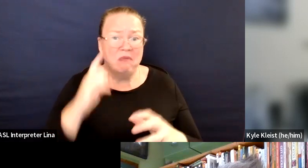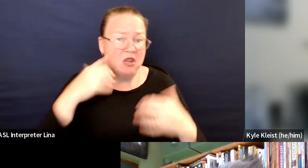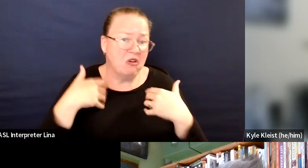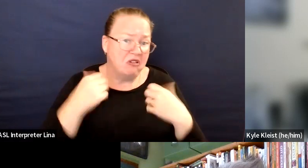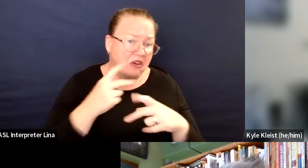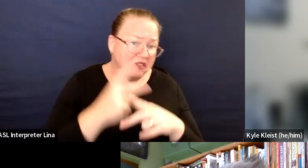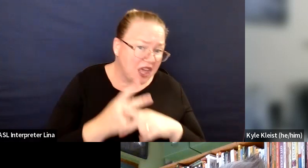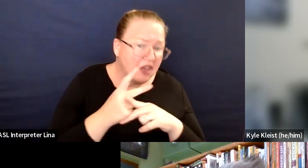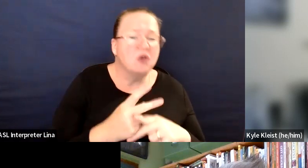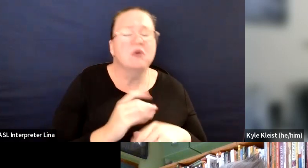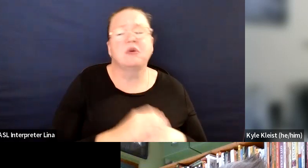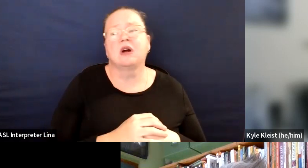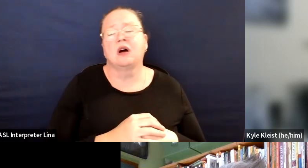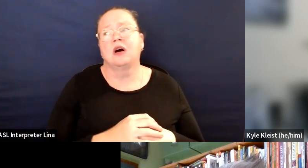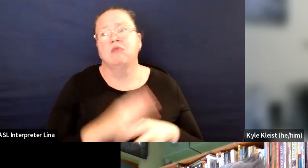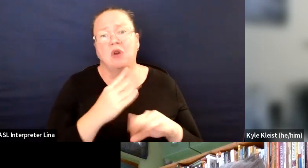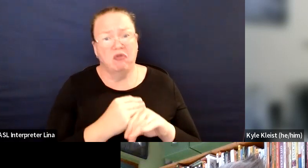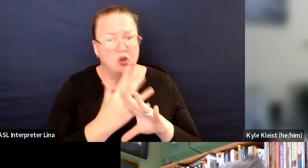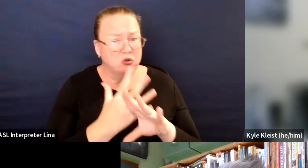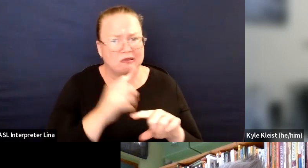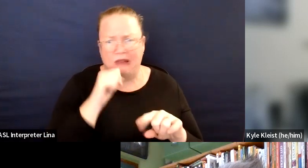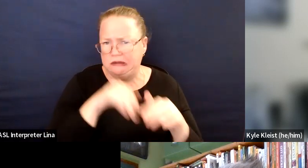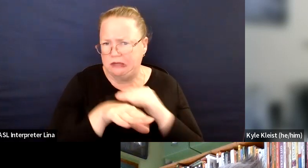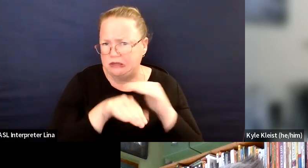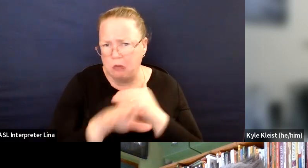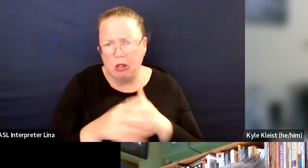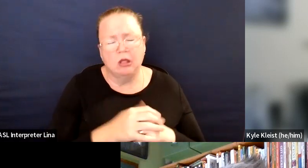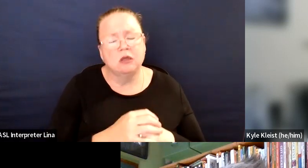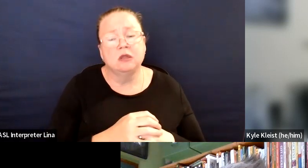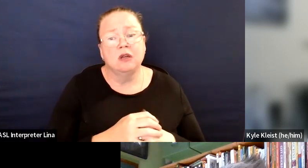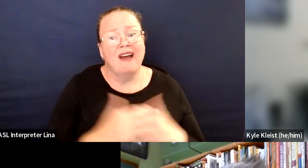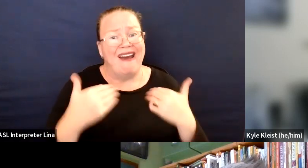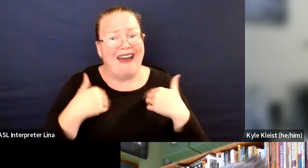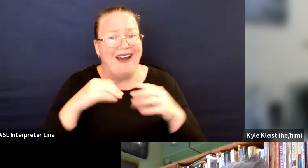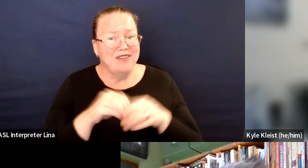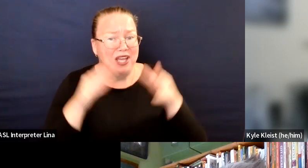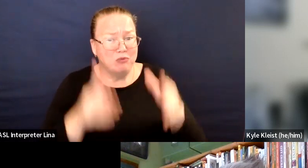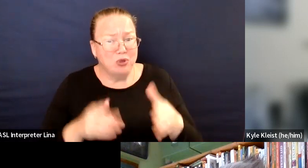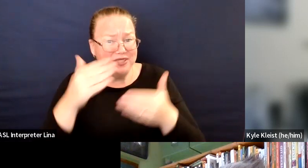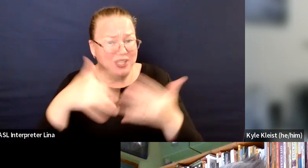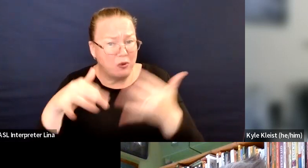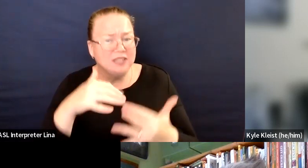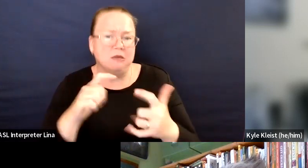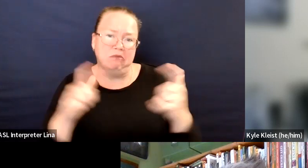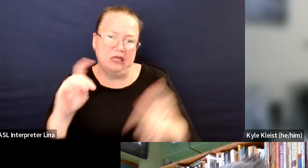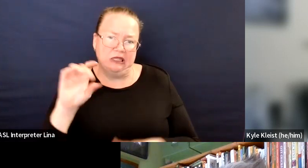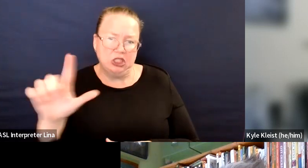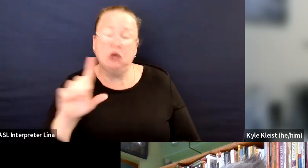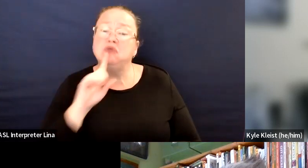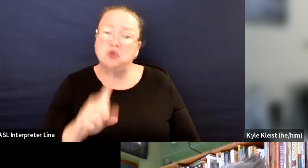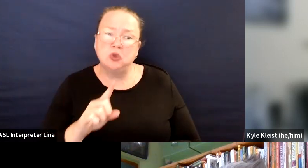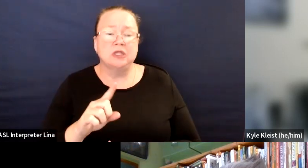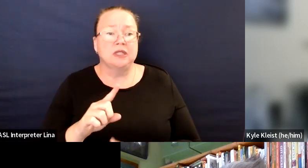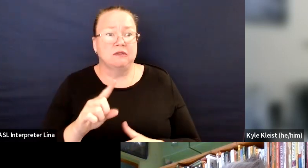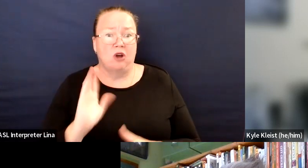is virtually inaccessible. So having in-person interactions is a big deal, and it's basically decimated